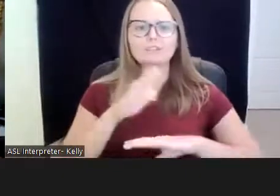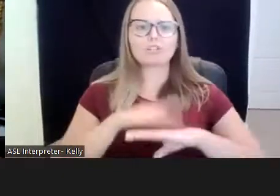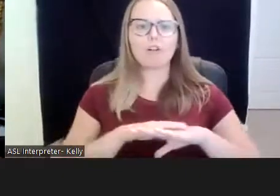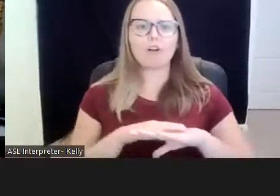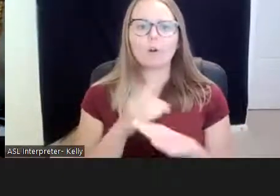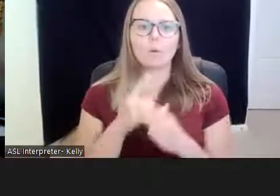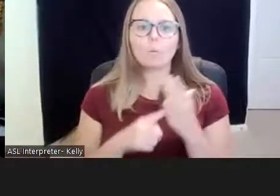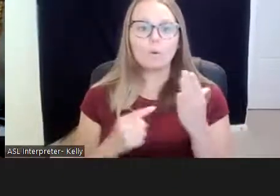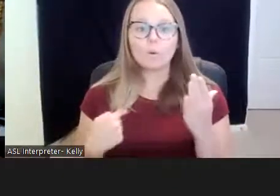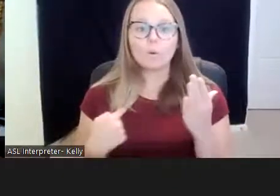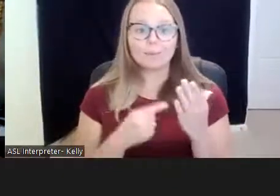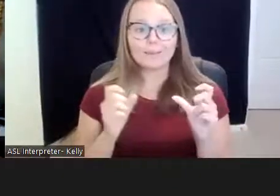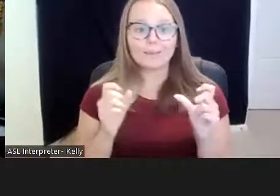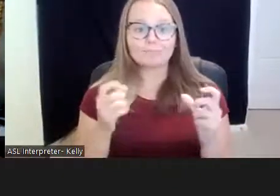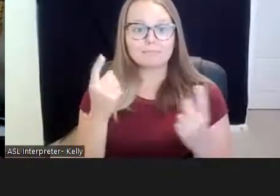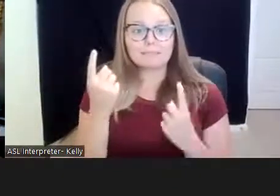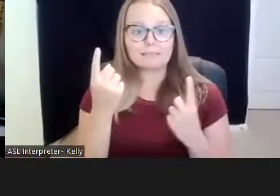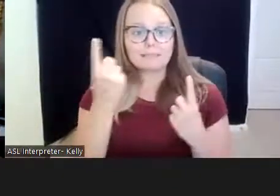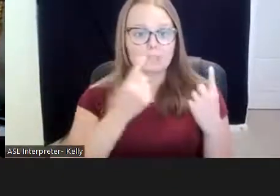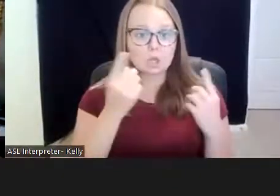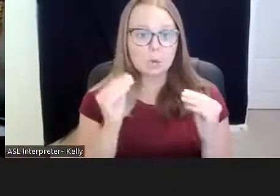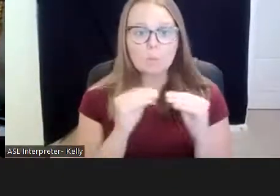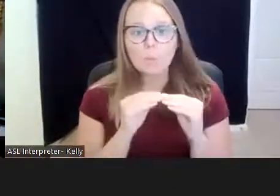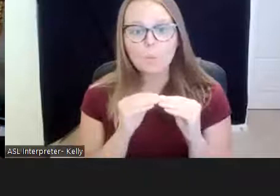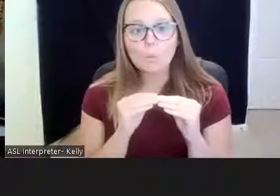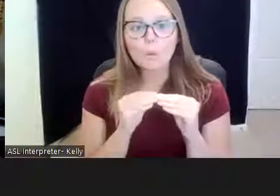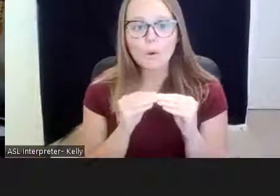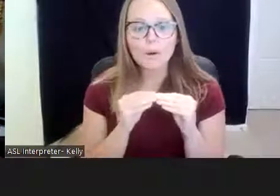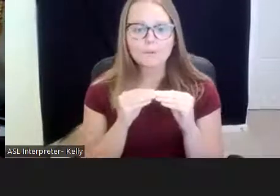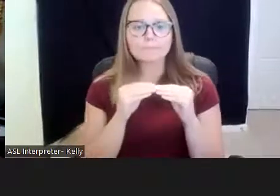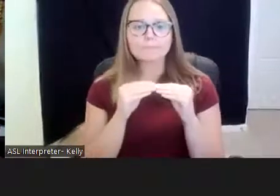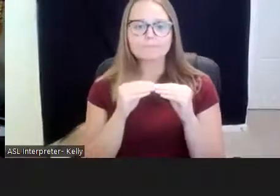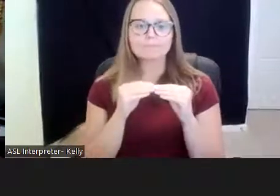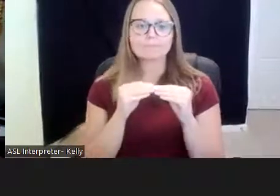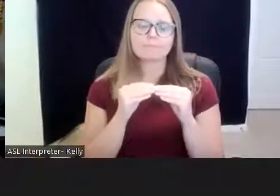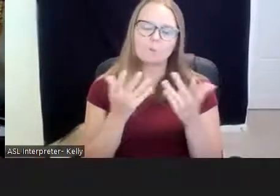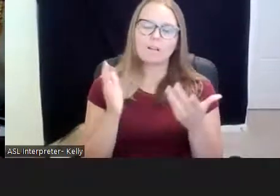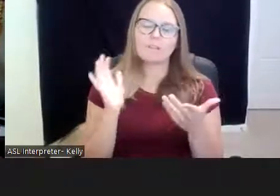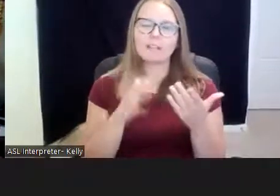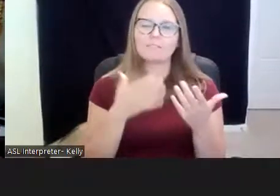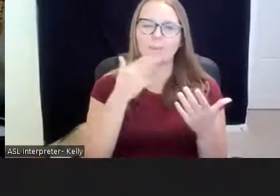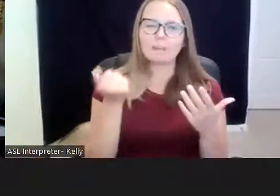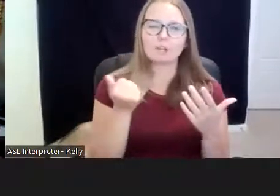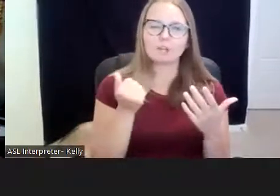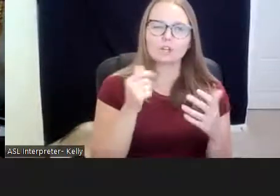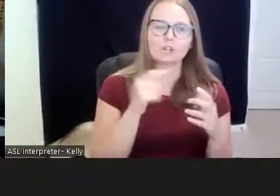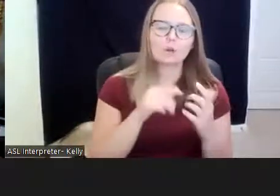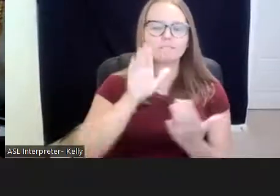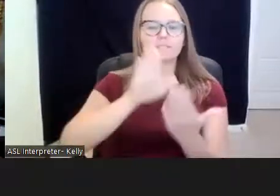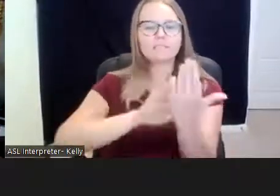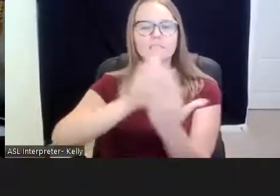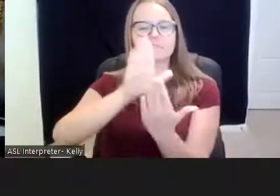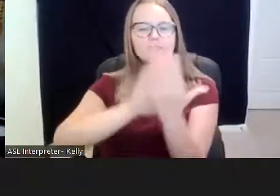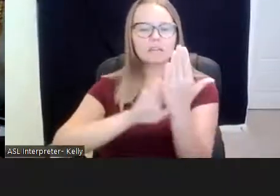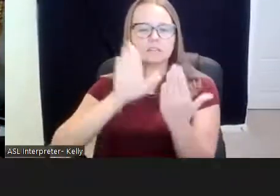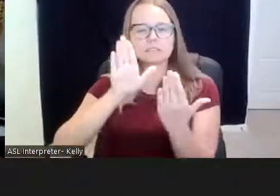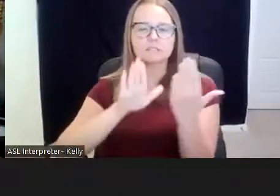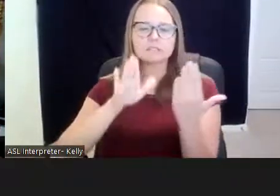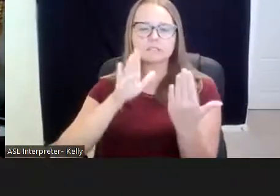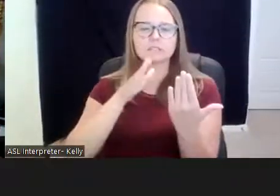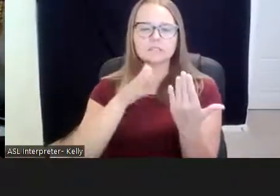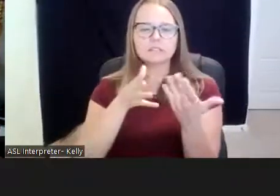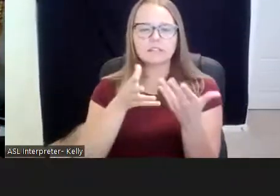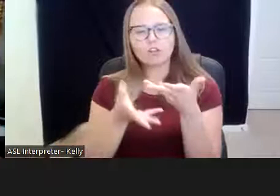what we would consider to be more, you know, for lack of a better term, face-to-face kinds of